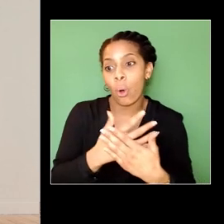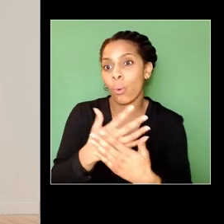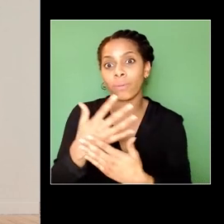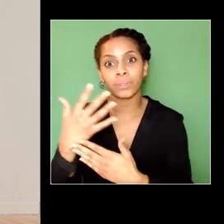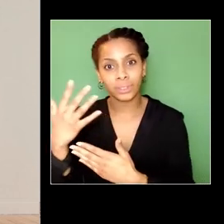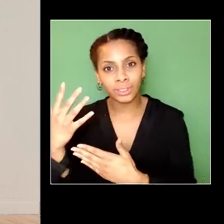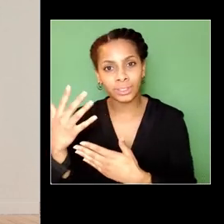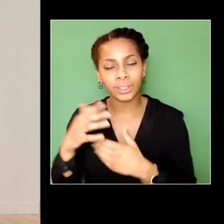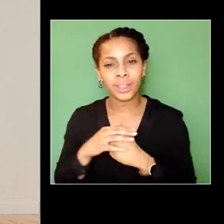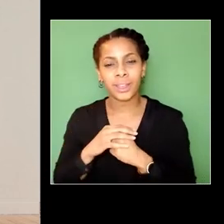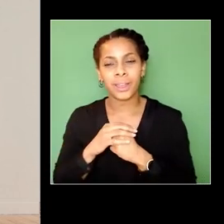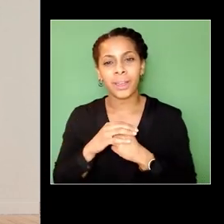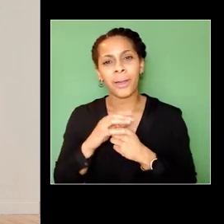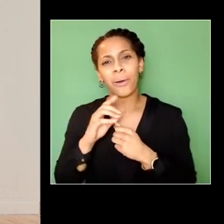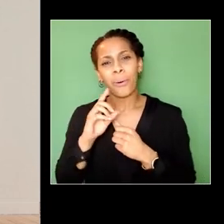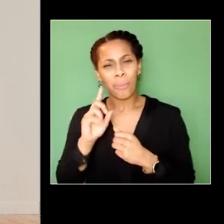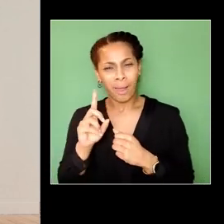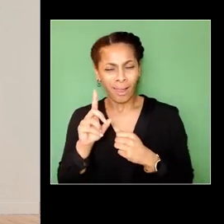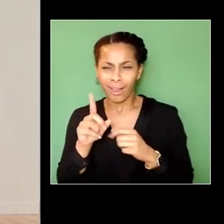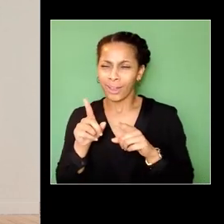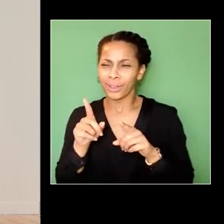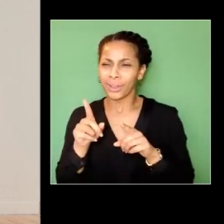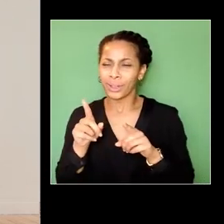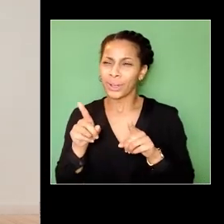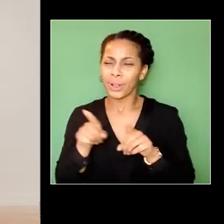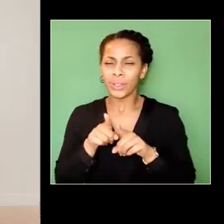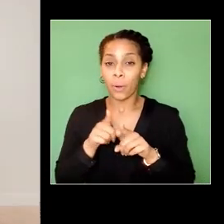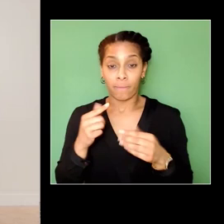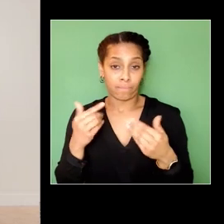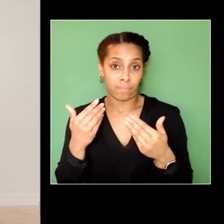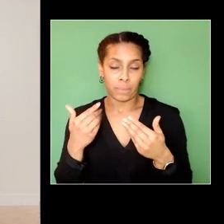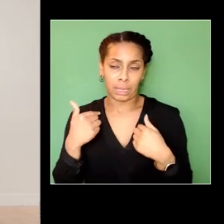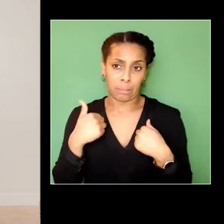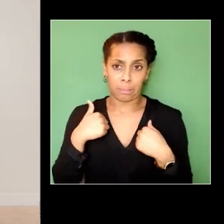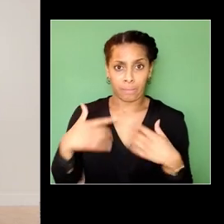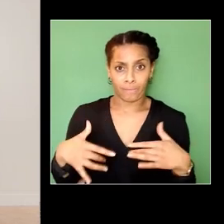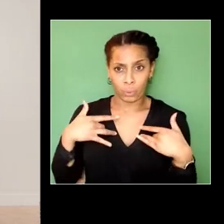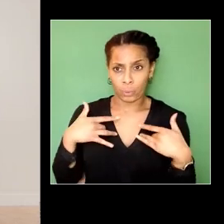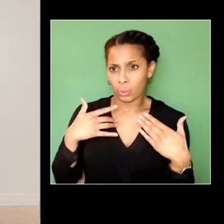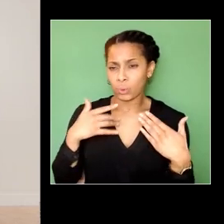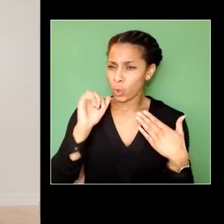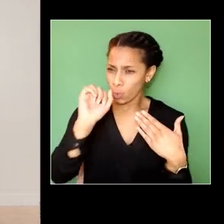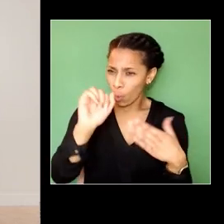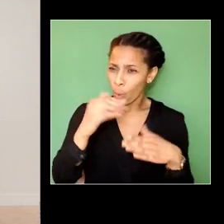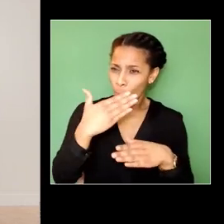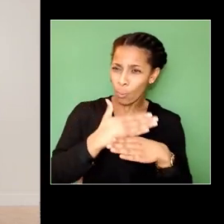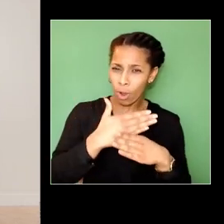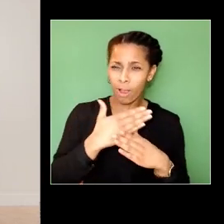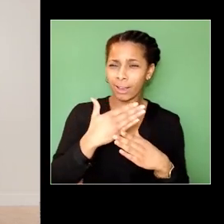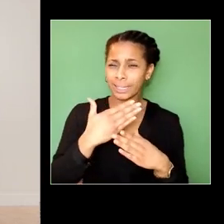it seems that this is a way in which what I would say, Lynette, is what I always think about your work is that it's